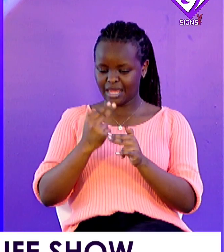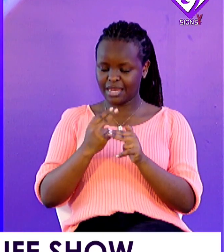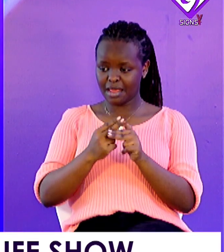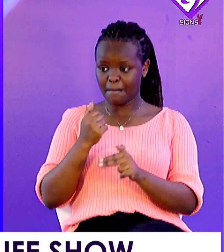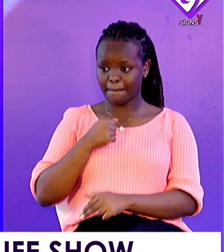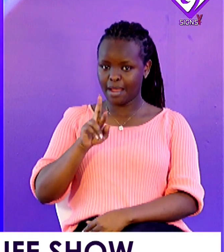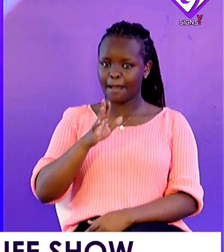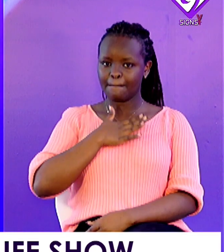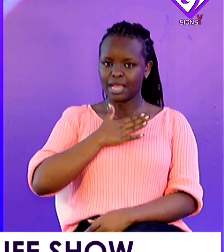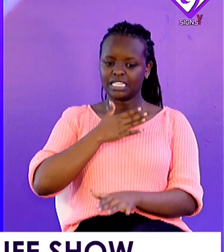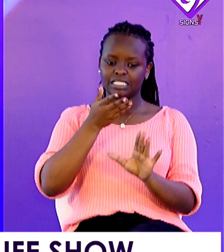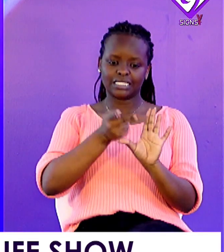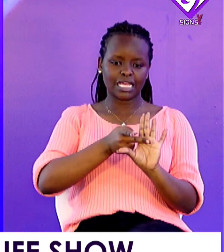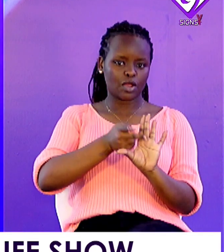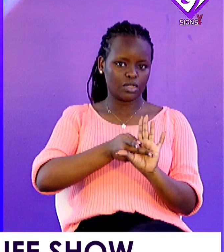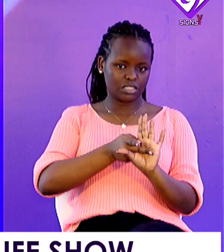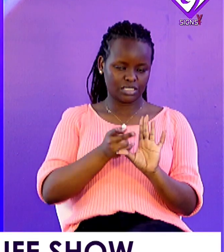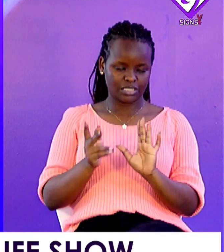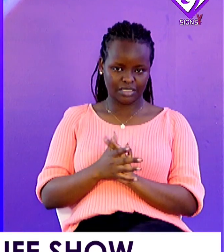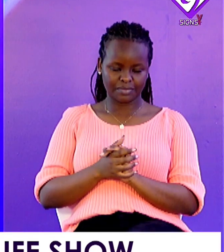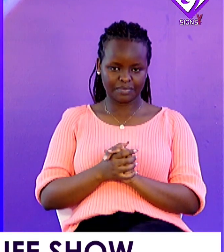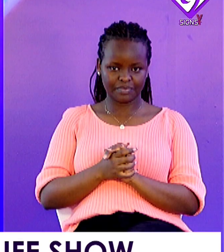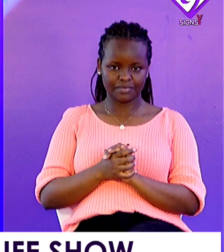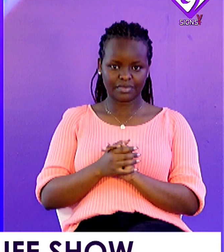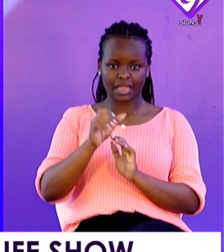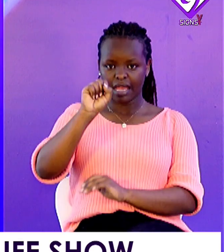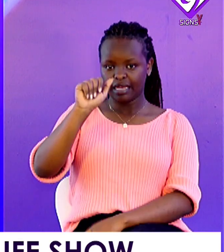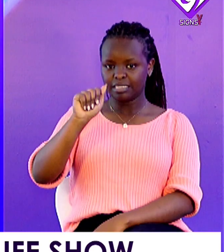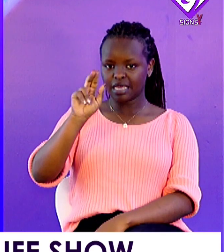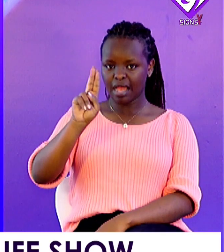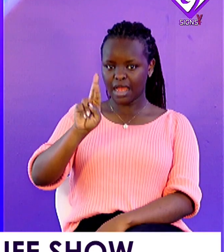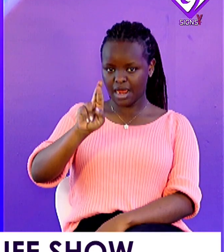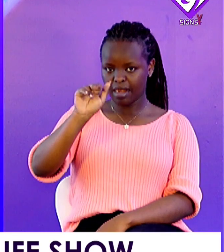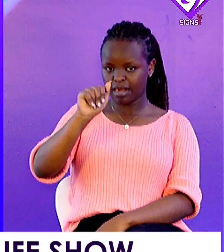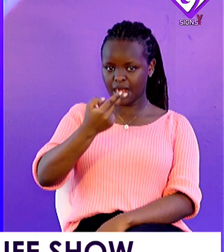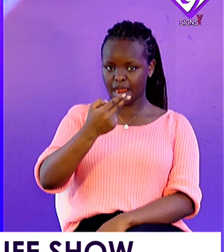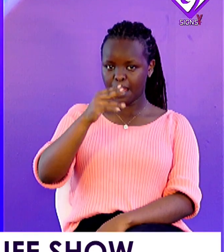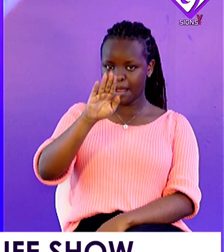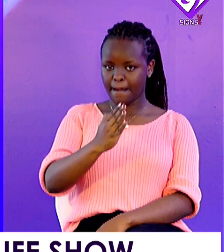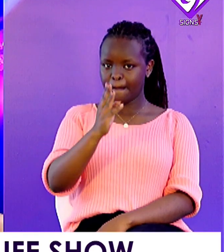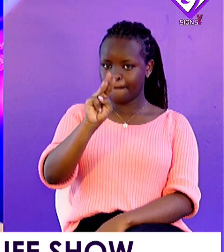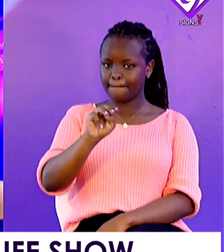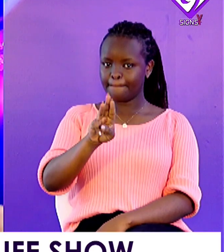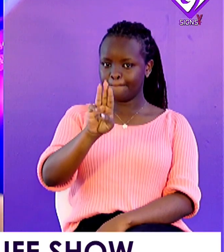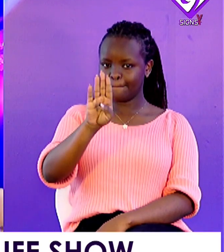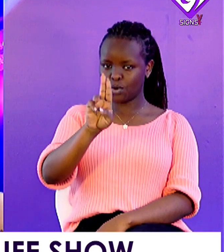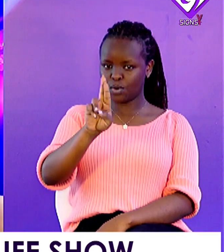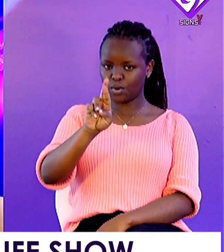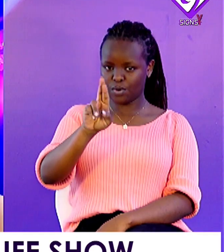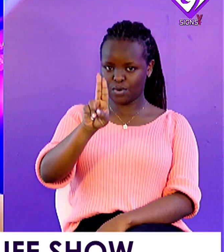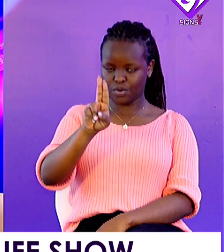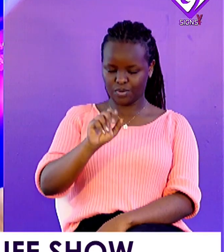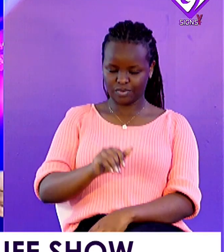my psychologist. Sarah Mburu, karibu sana. Hi. Good